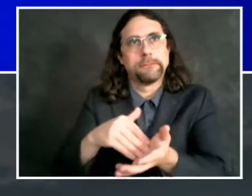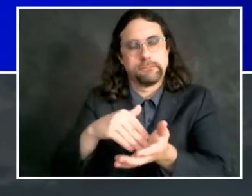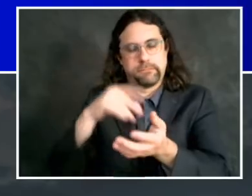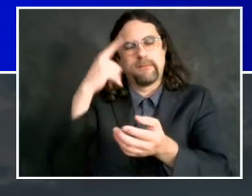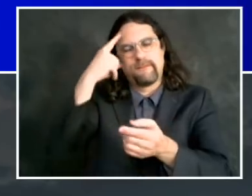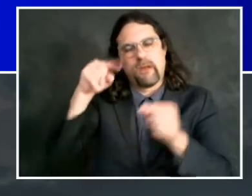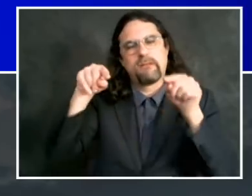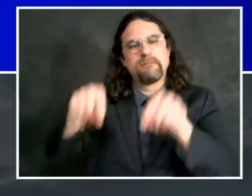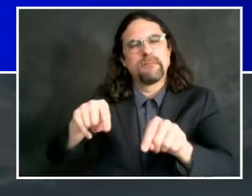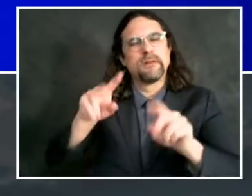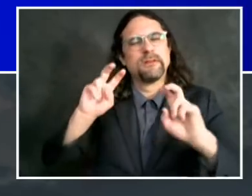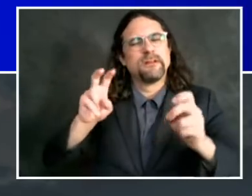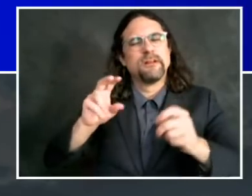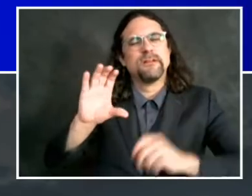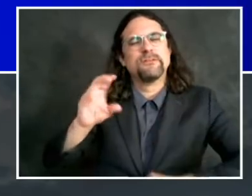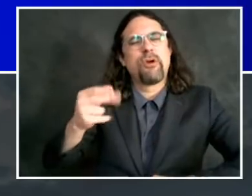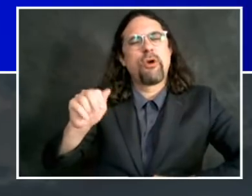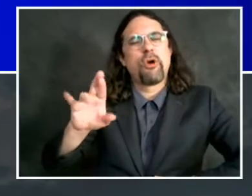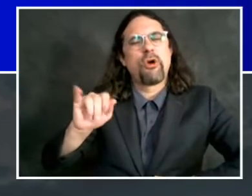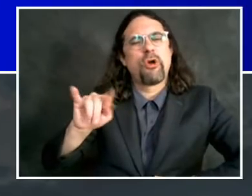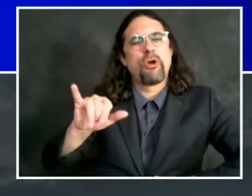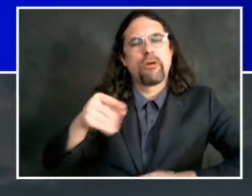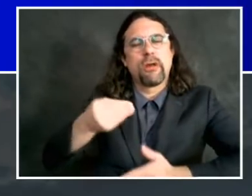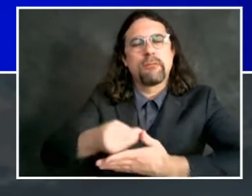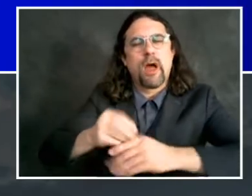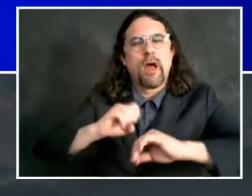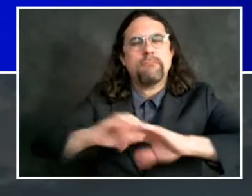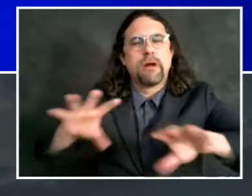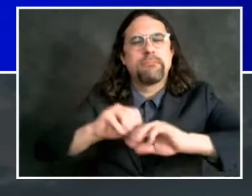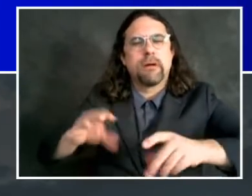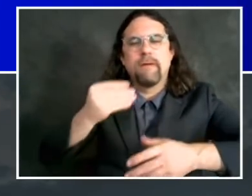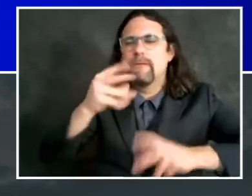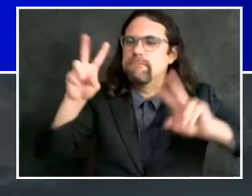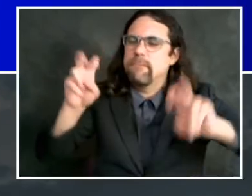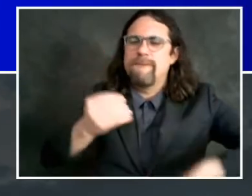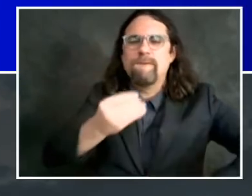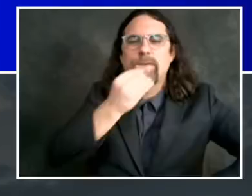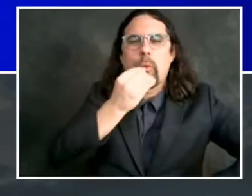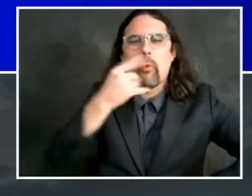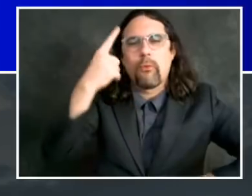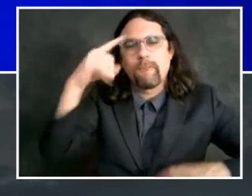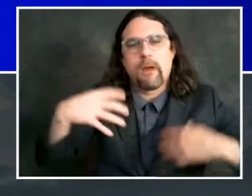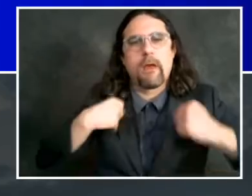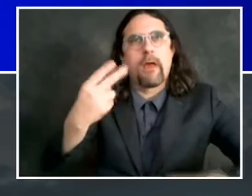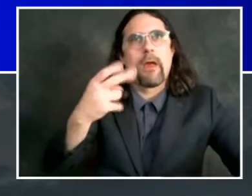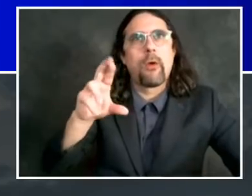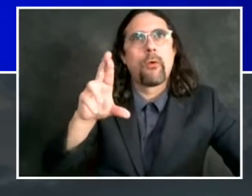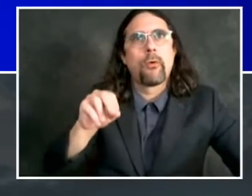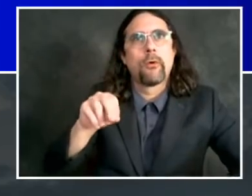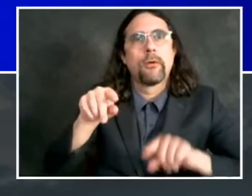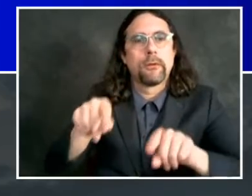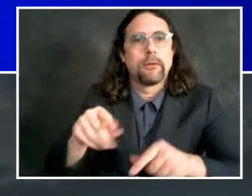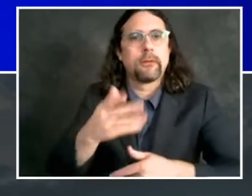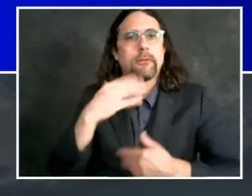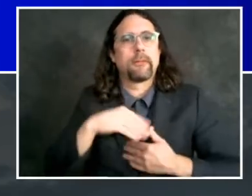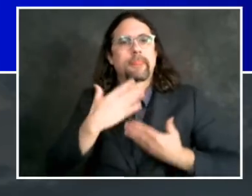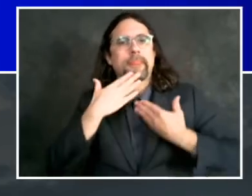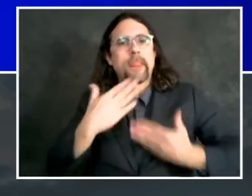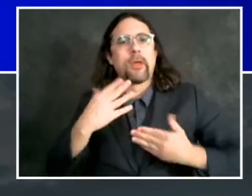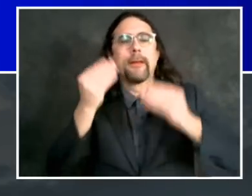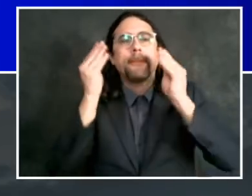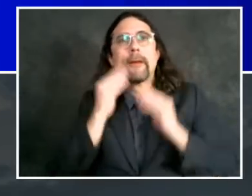Fresh Cosmetics has donated $205,000 worth of personal cleaning products to our health and hospitals locations